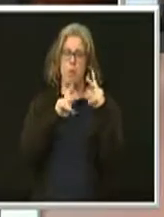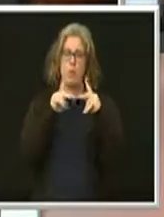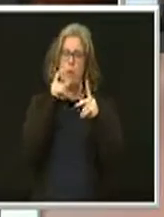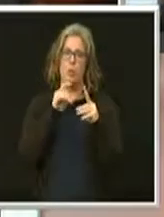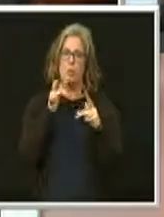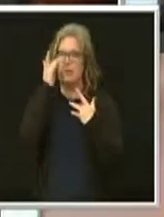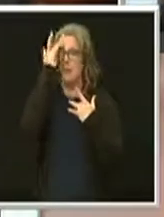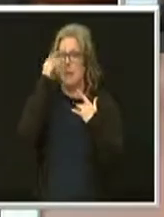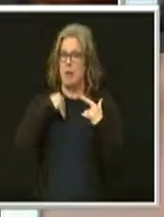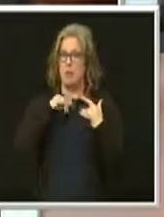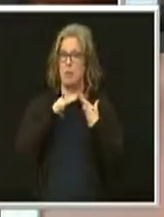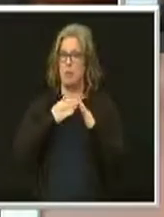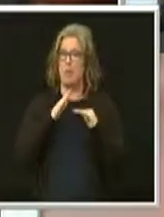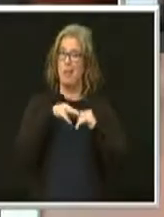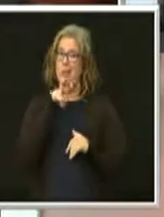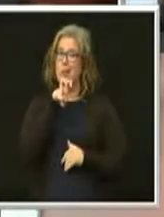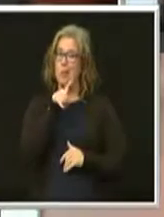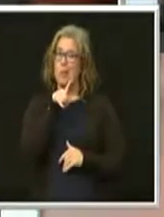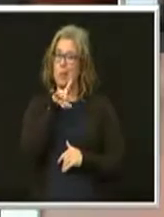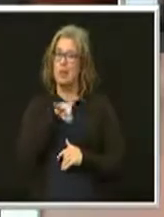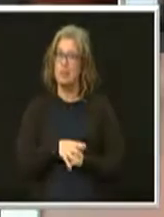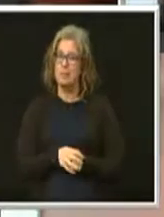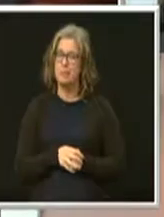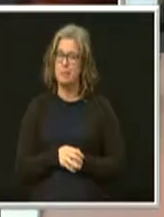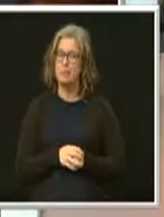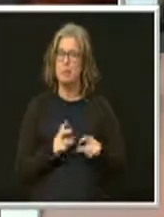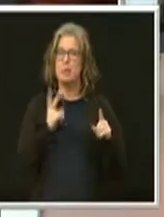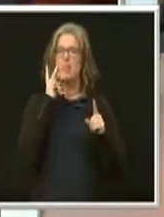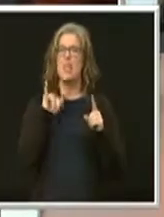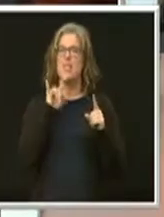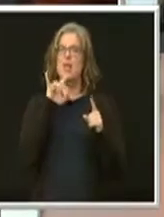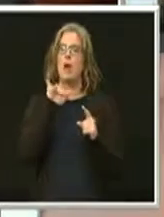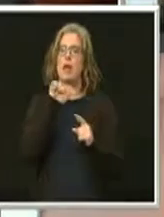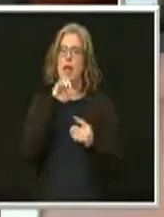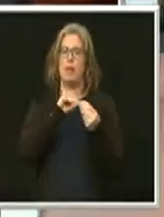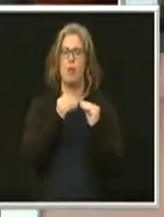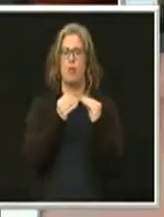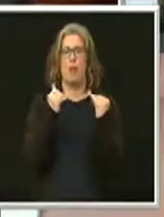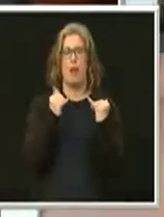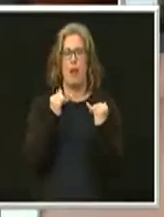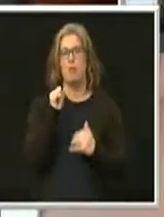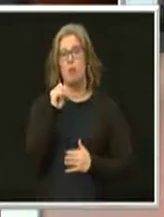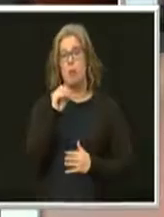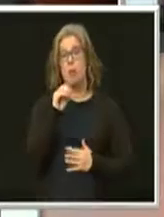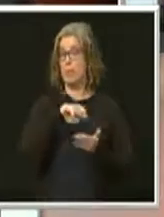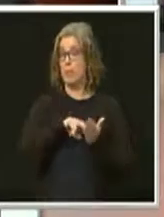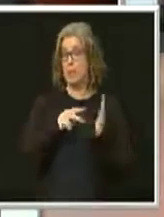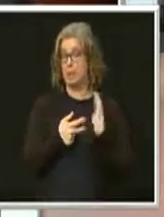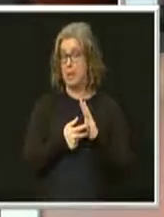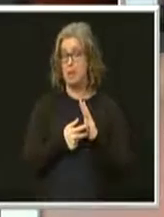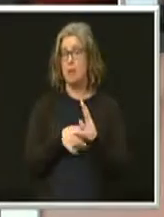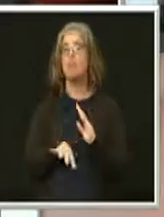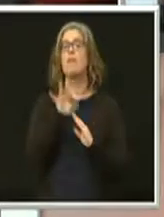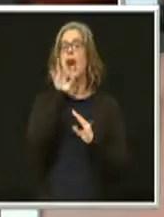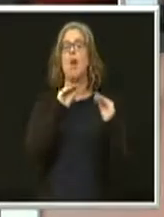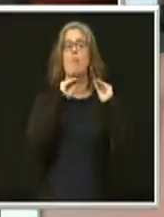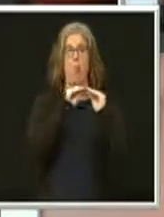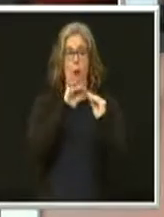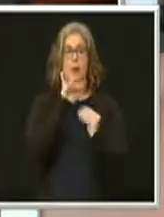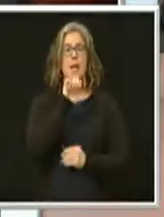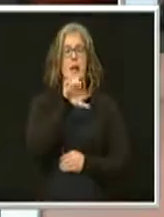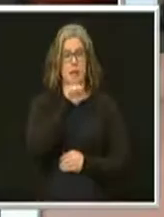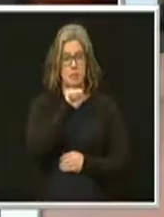in the community than 228, but we see that's our case number right now. So what that means is we're finding more of the cases